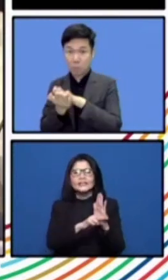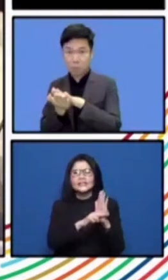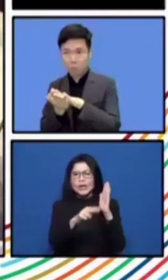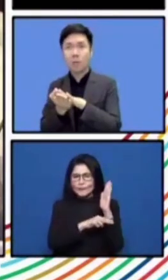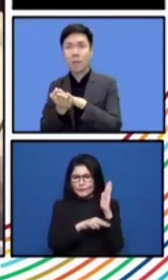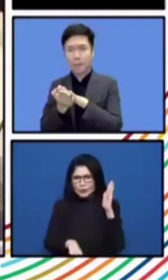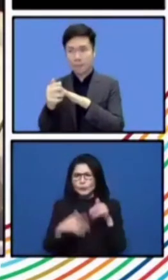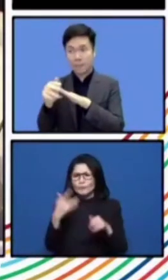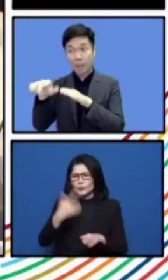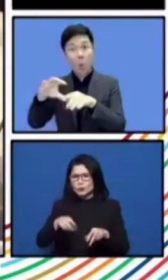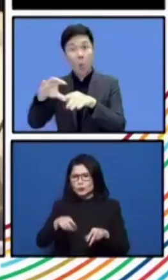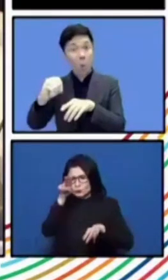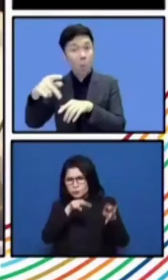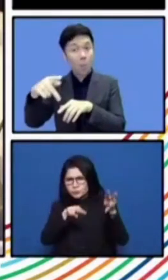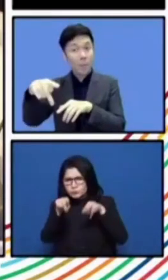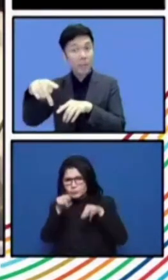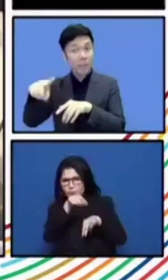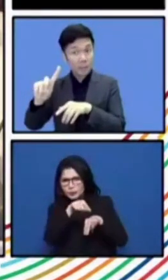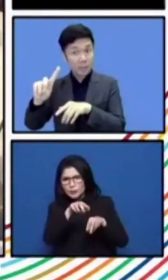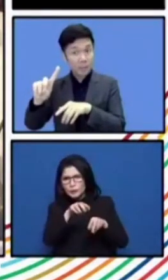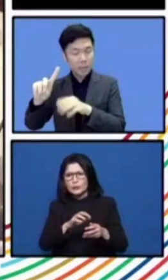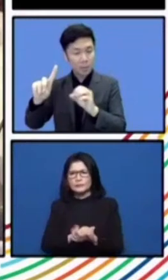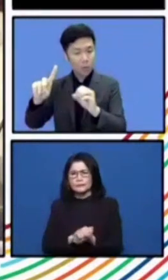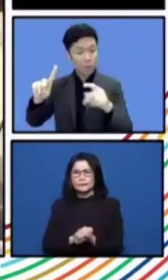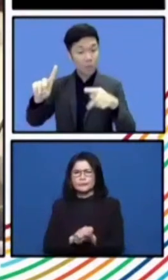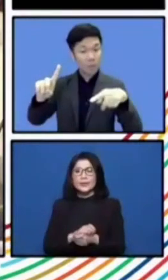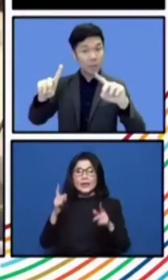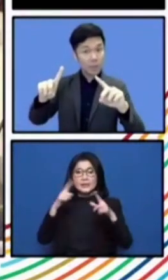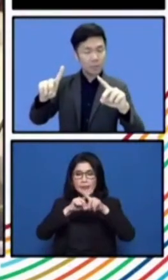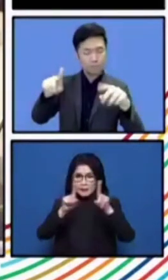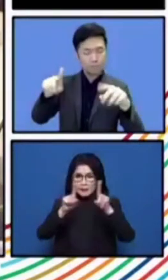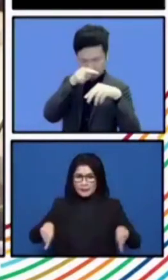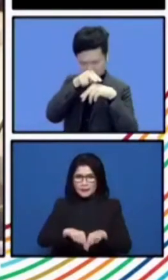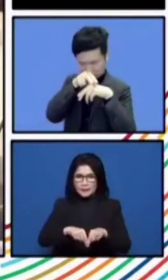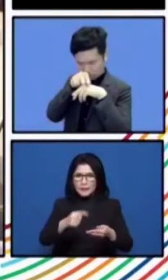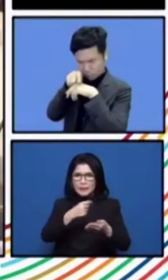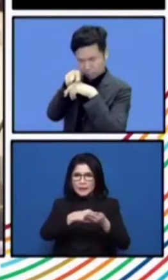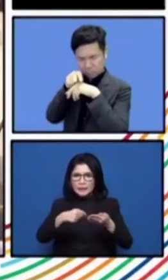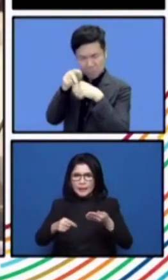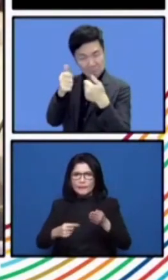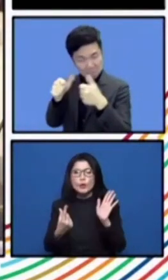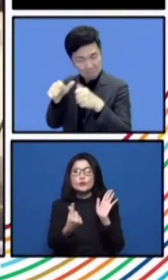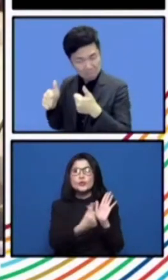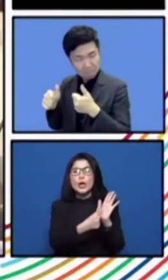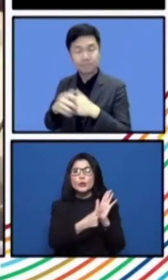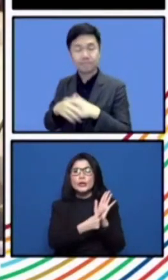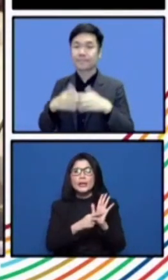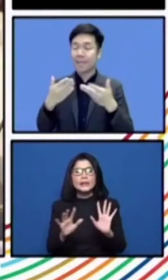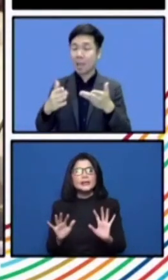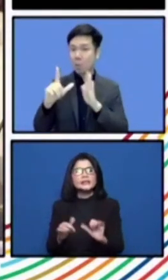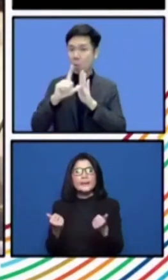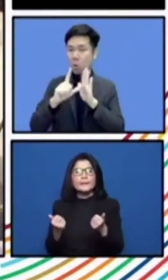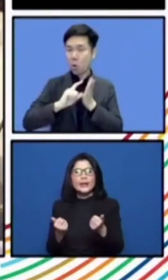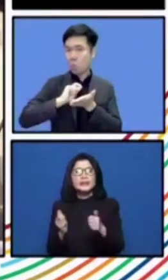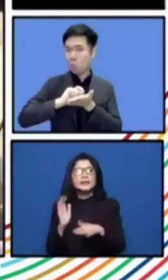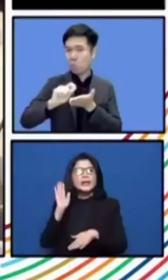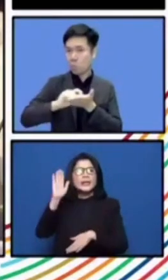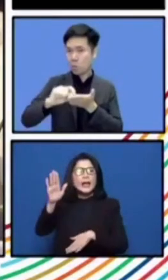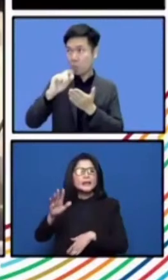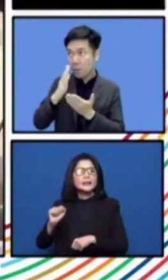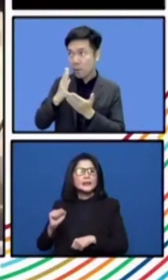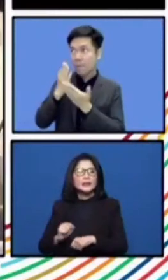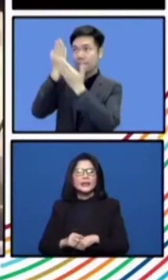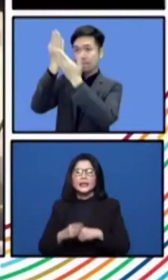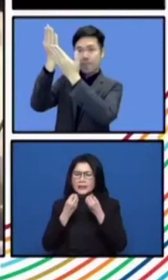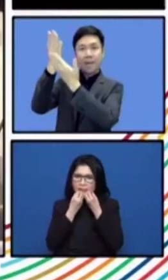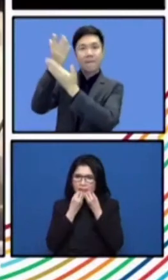at present the draft of the degree law is being is being prepared and will be presented to the Council of Minister this